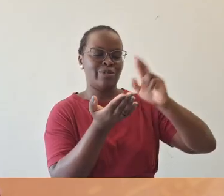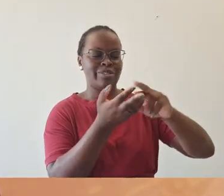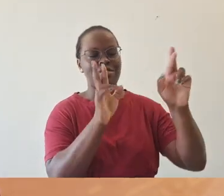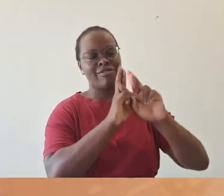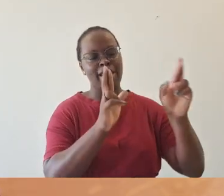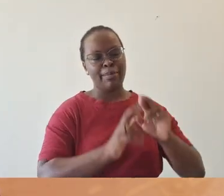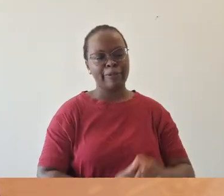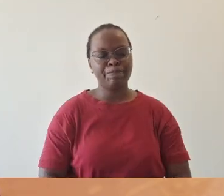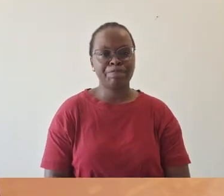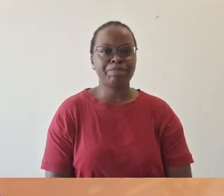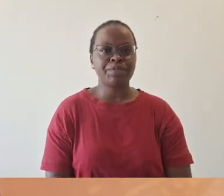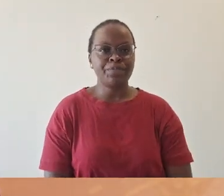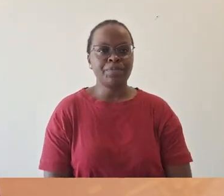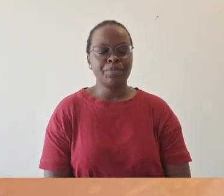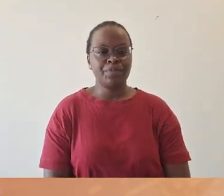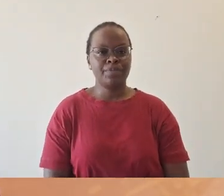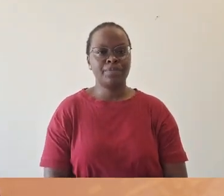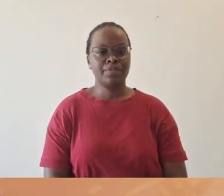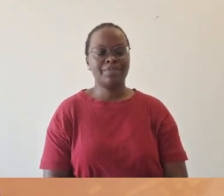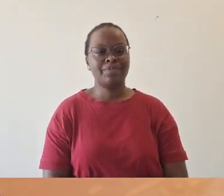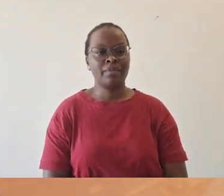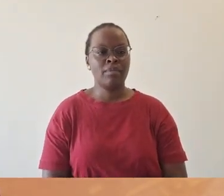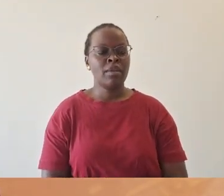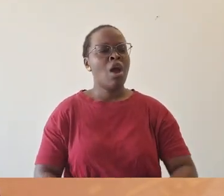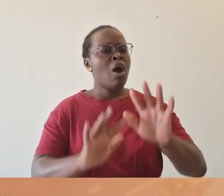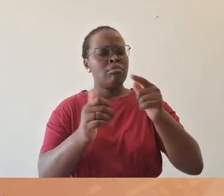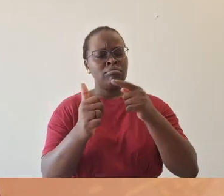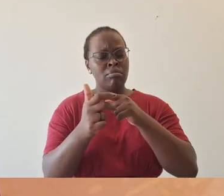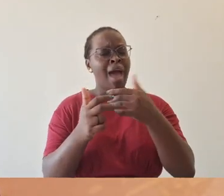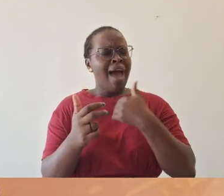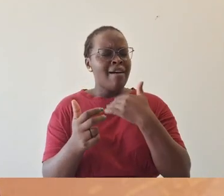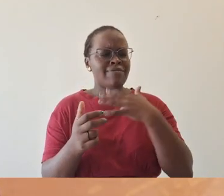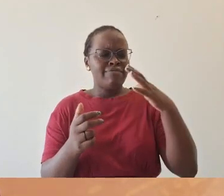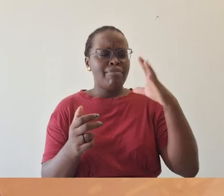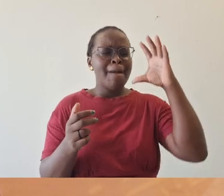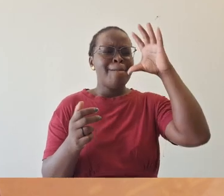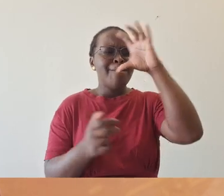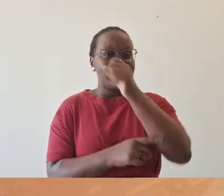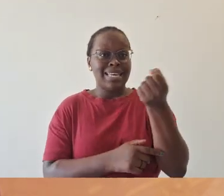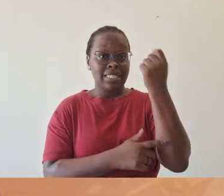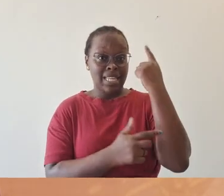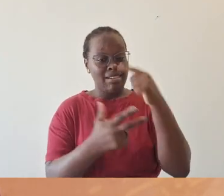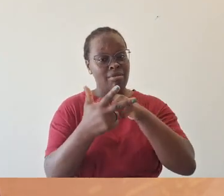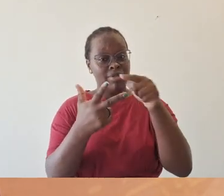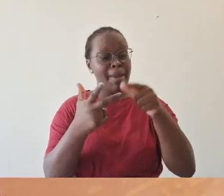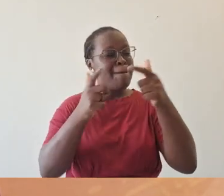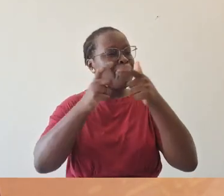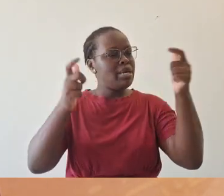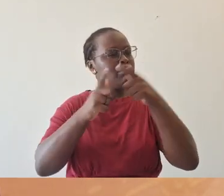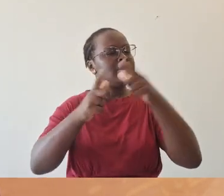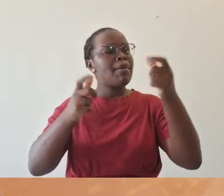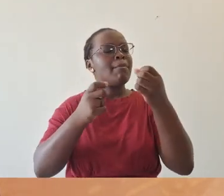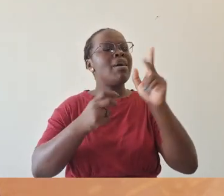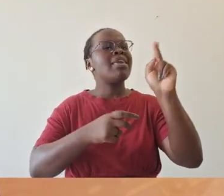From your perspective, what are the three biggest things that Kenya still misunderstands about parental engagement? So I'd like three, at least one from each of you. I'll